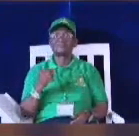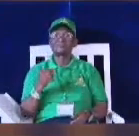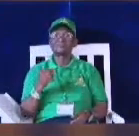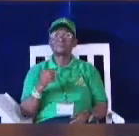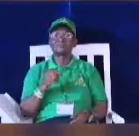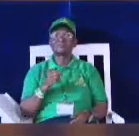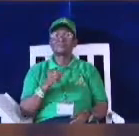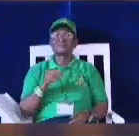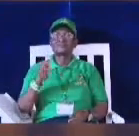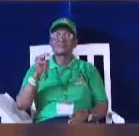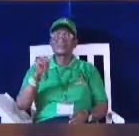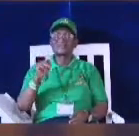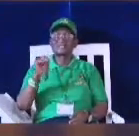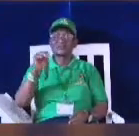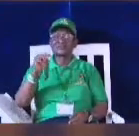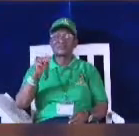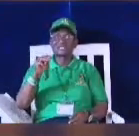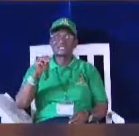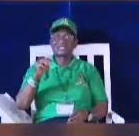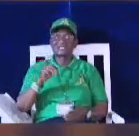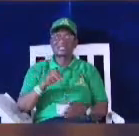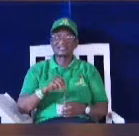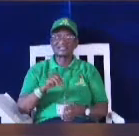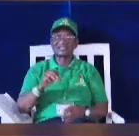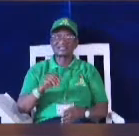in Matthew chapter 18, verse 18.